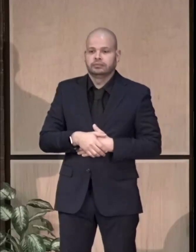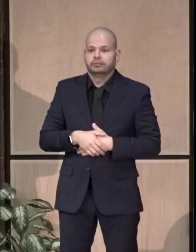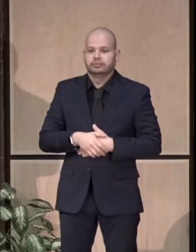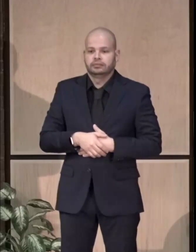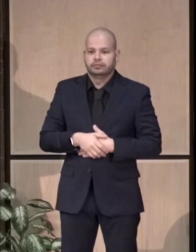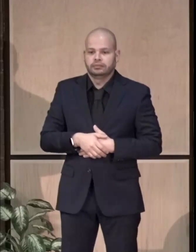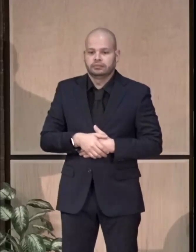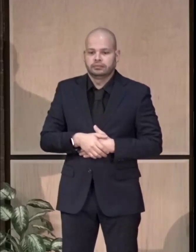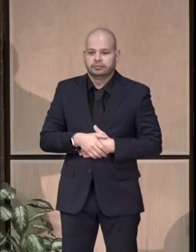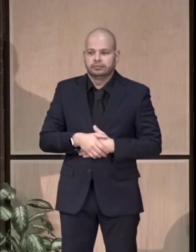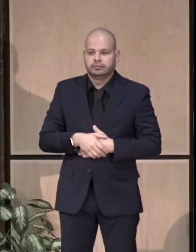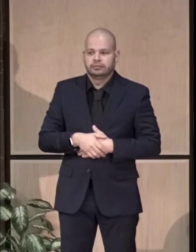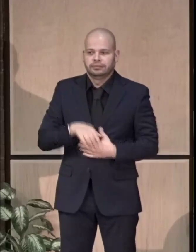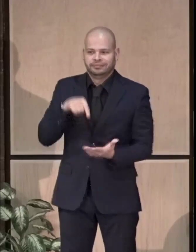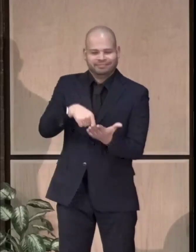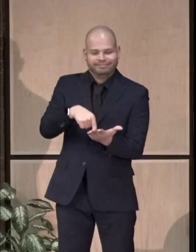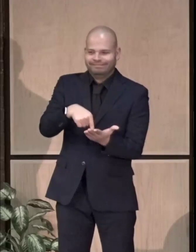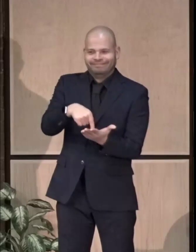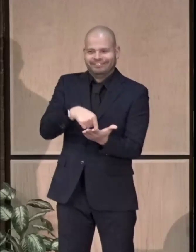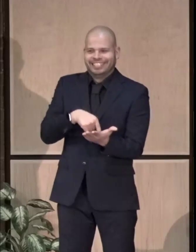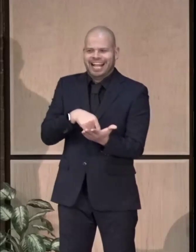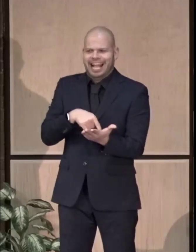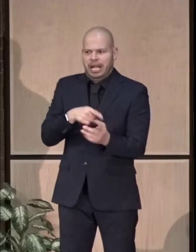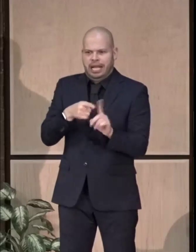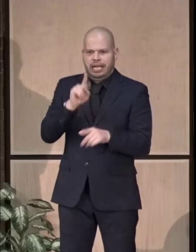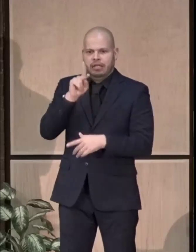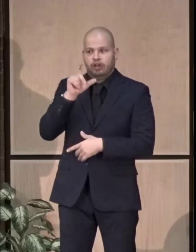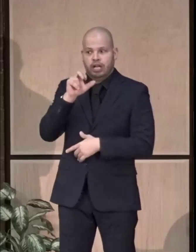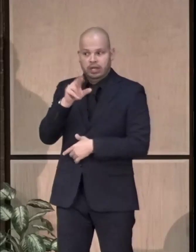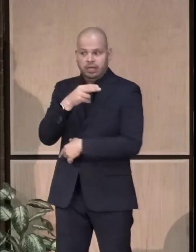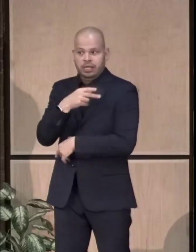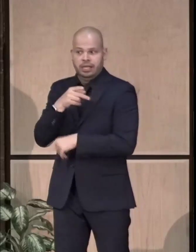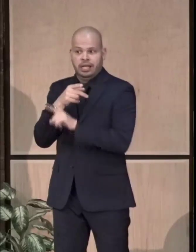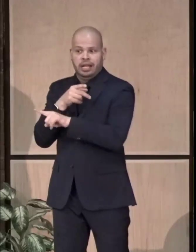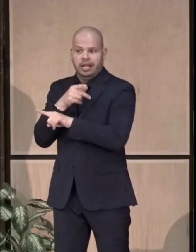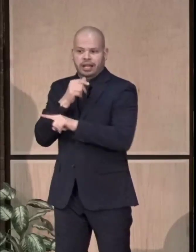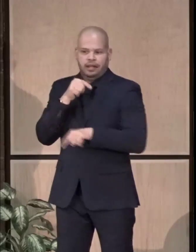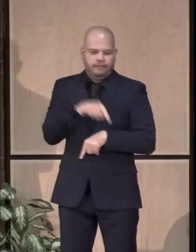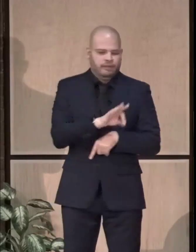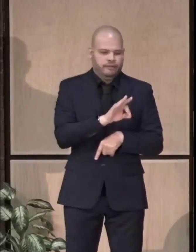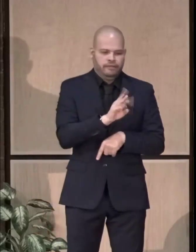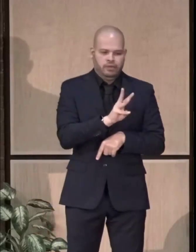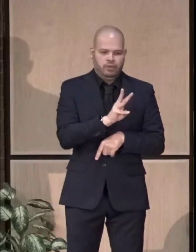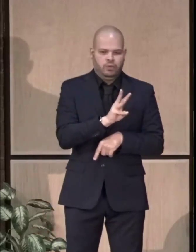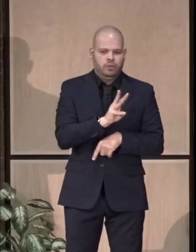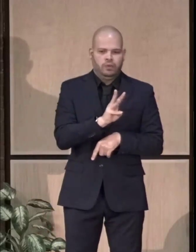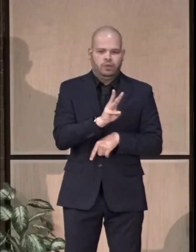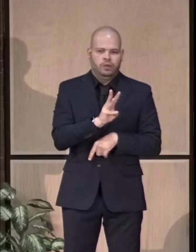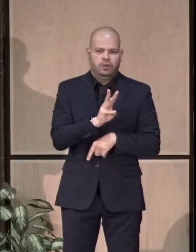This was in regards to from Keller. Okay. So yes, I did speak